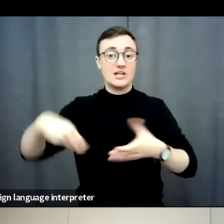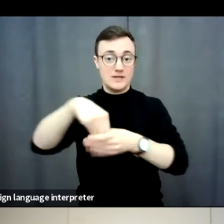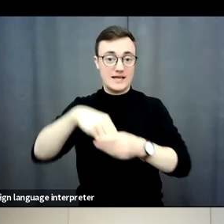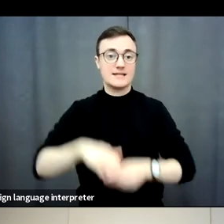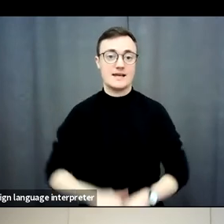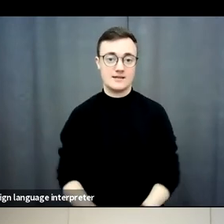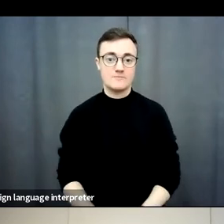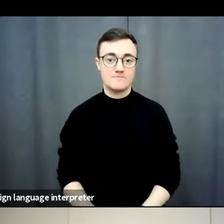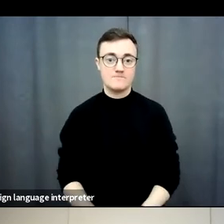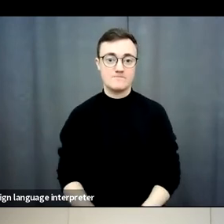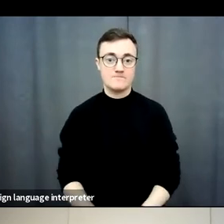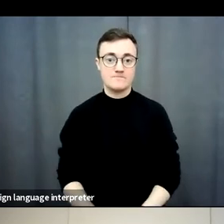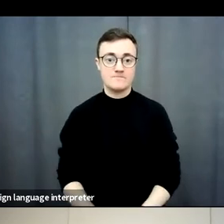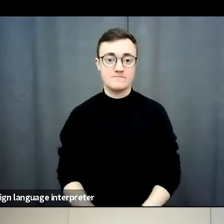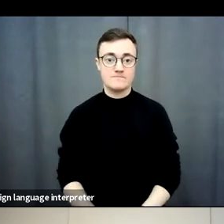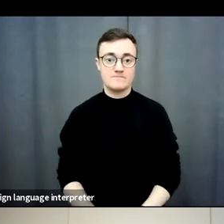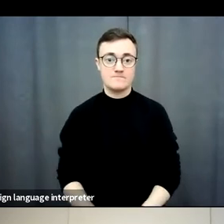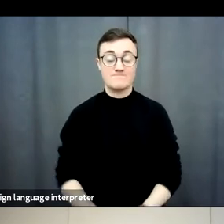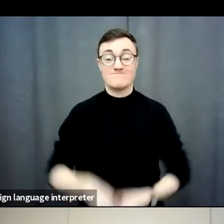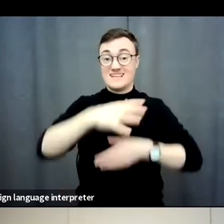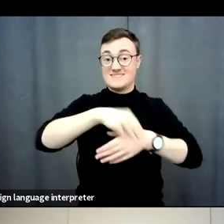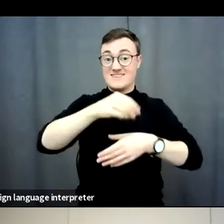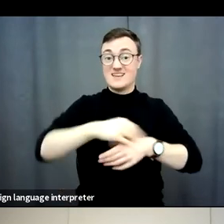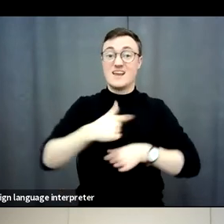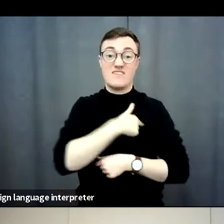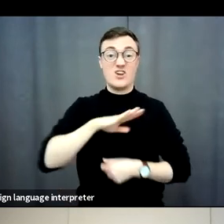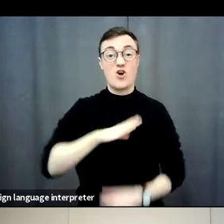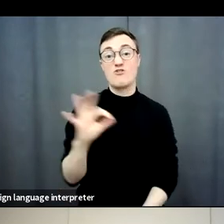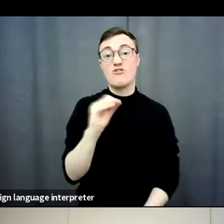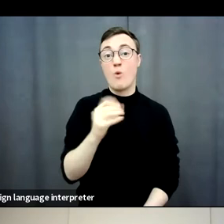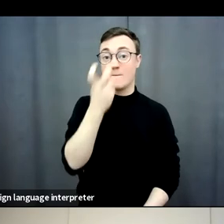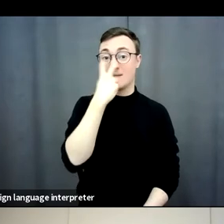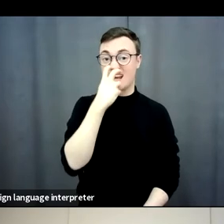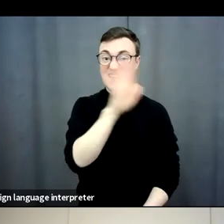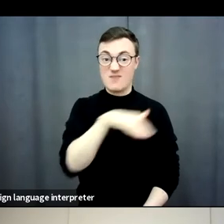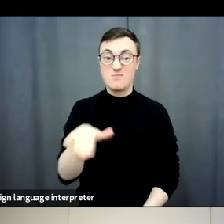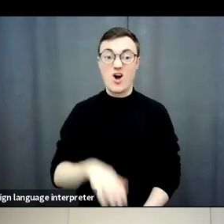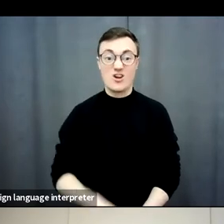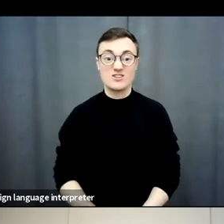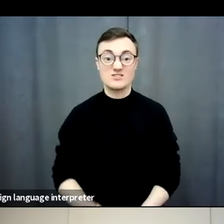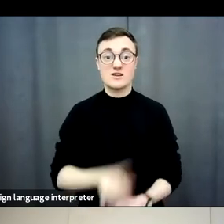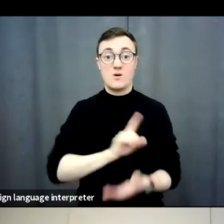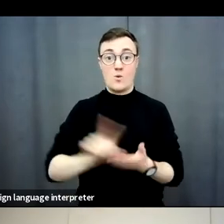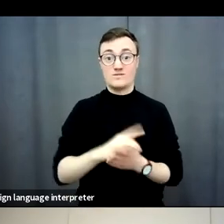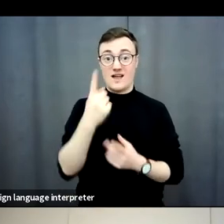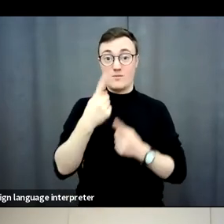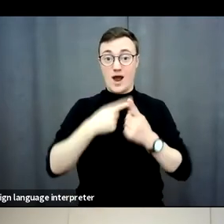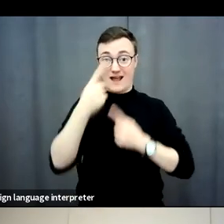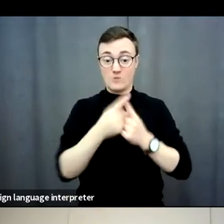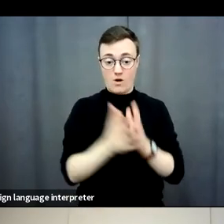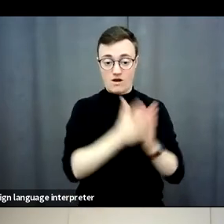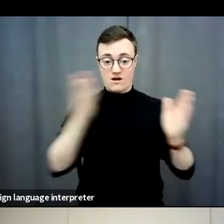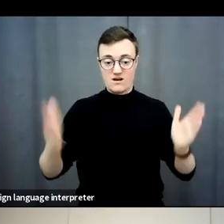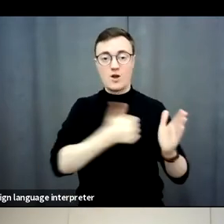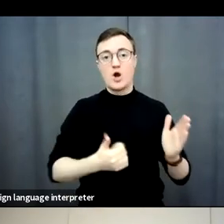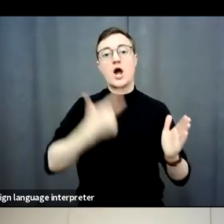We have few children with blindness in Sweden. In average, 7 blind children per year are born. And